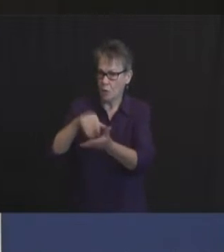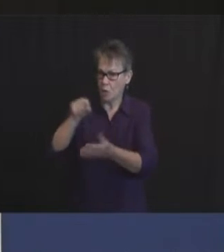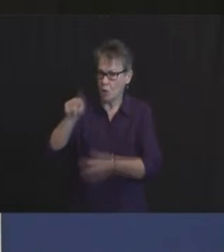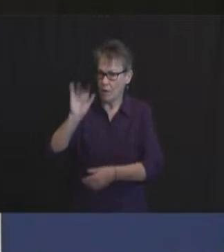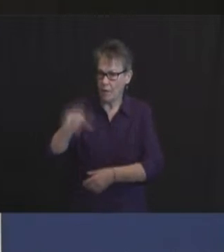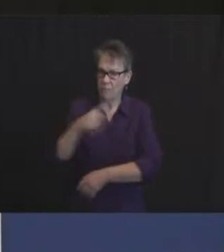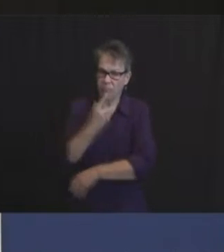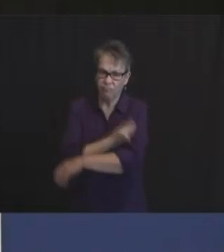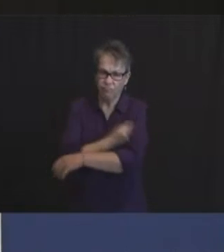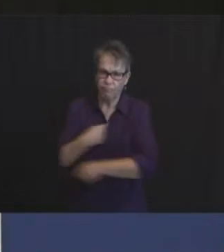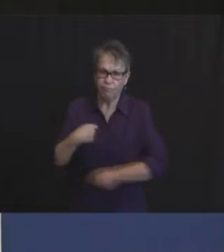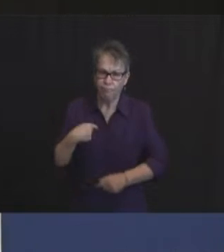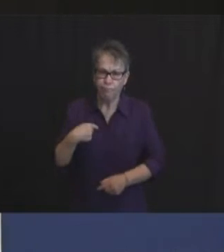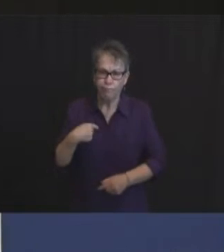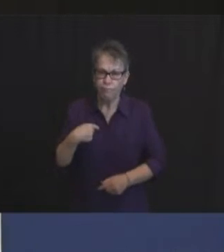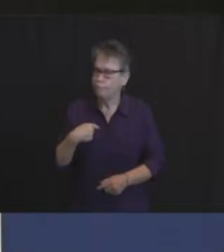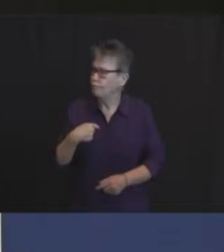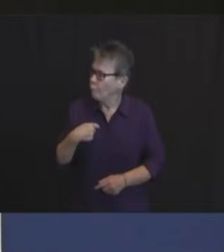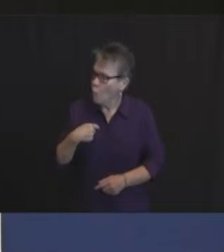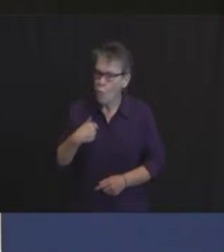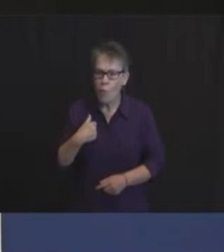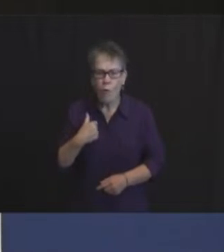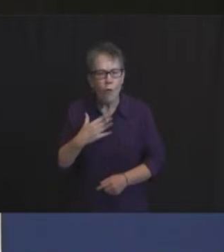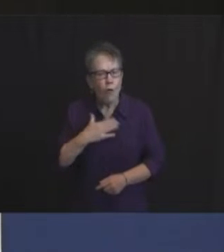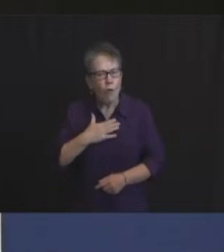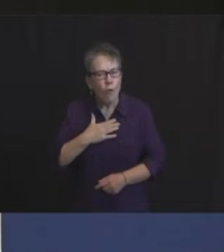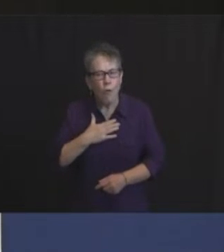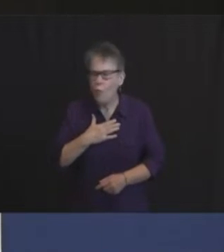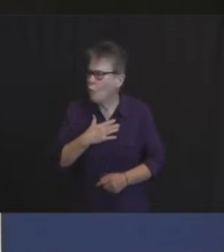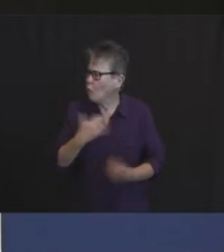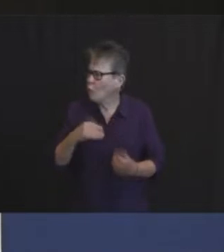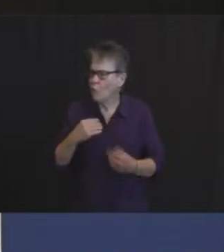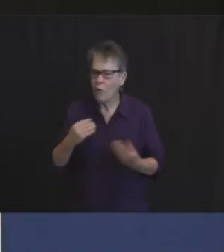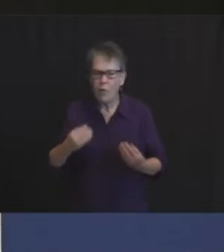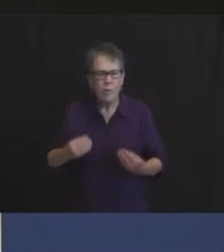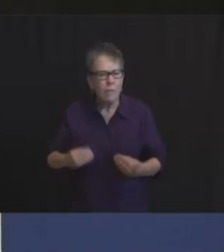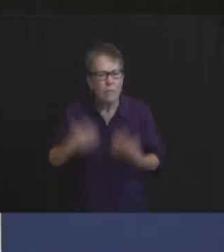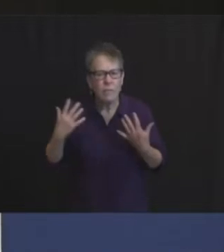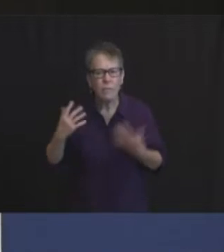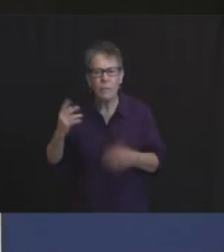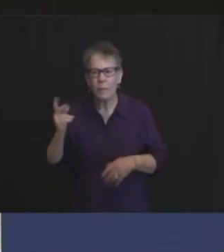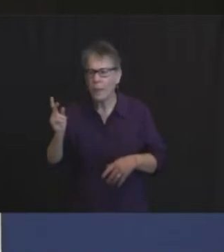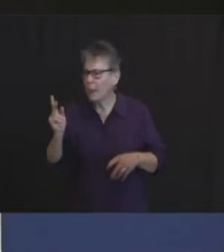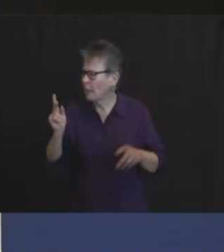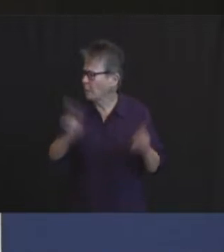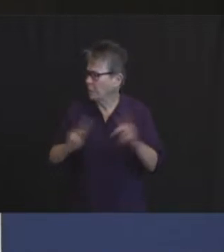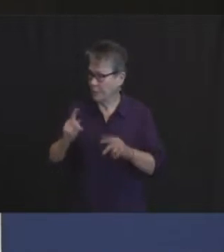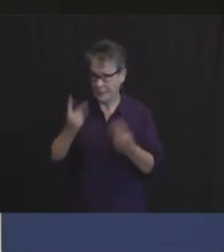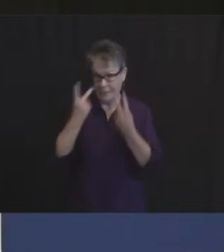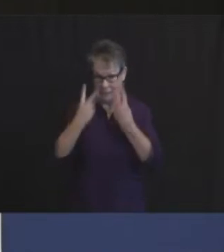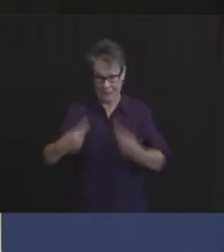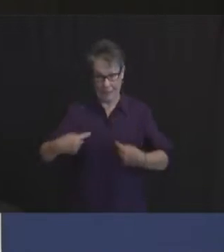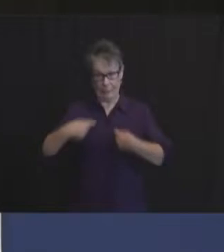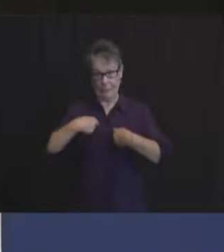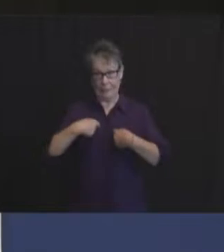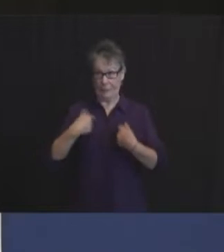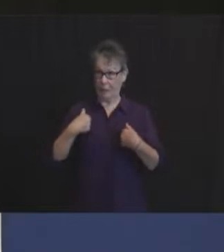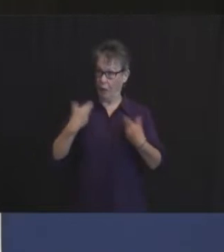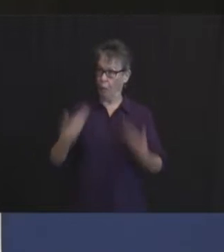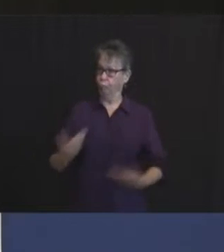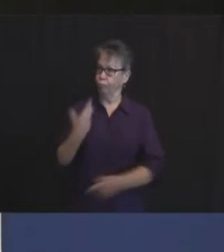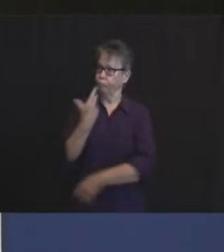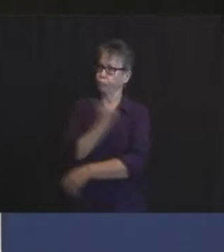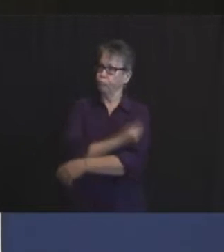I'm honored to be a part of that, and I hope folks seeing me get it instills public trust in the vaccine. I'll be back there in about 4